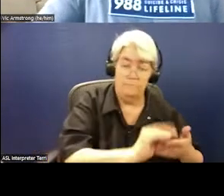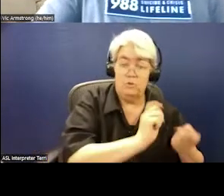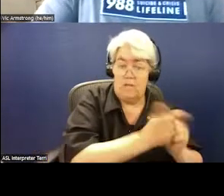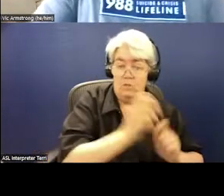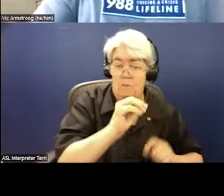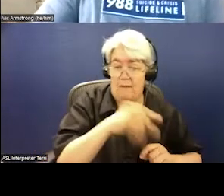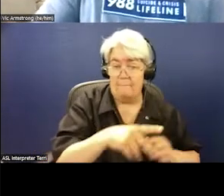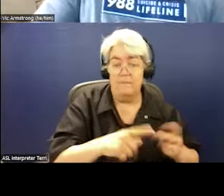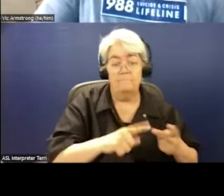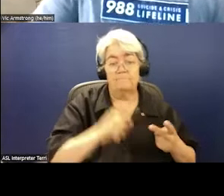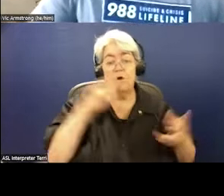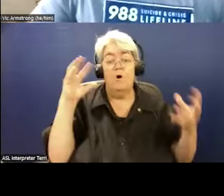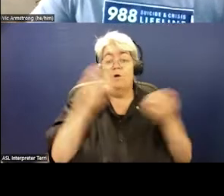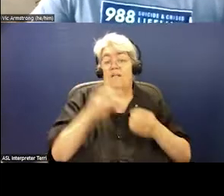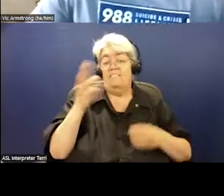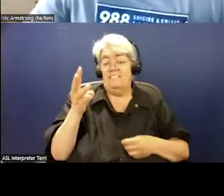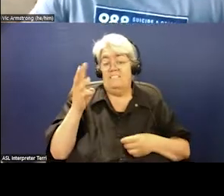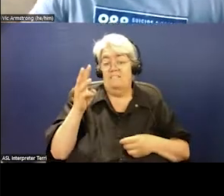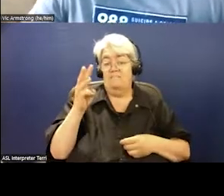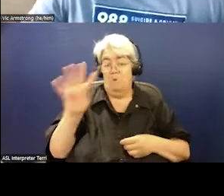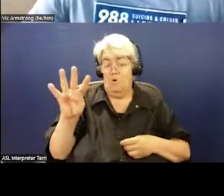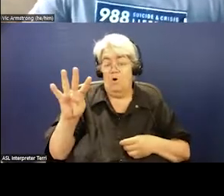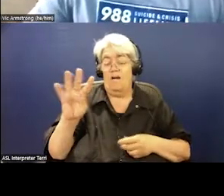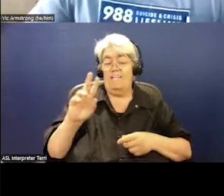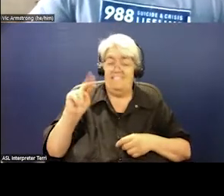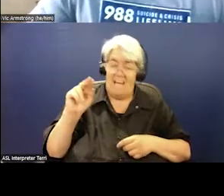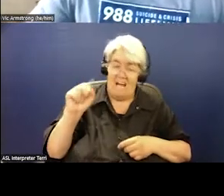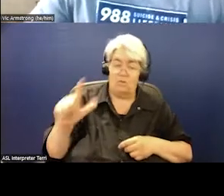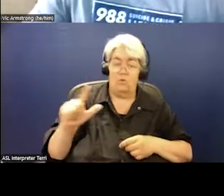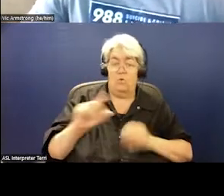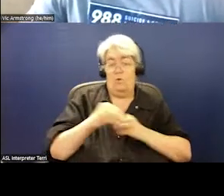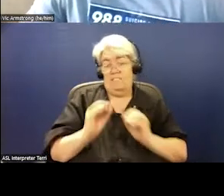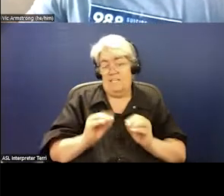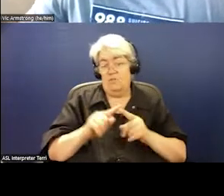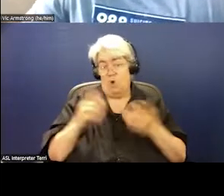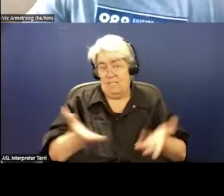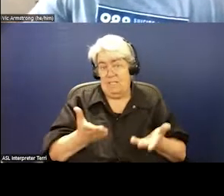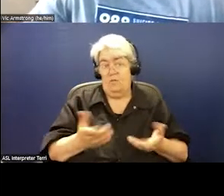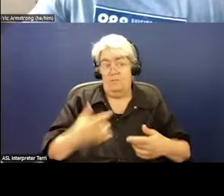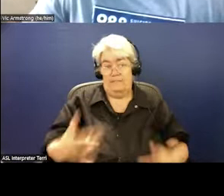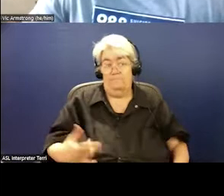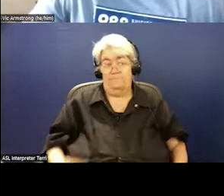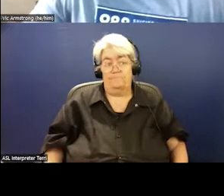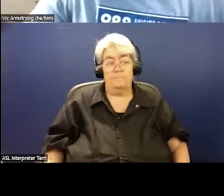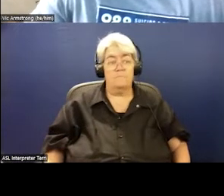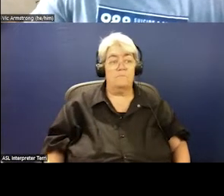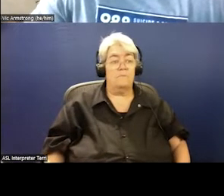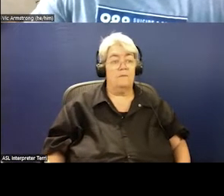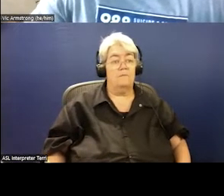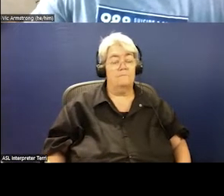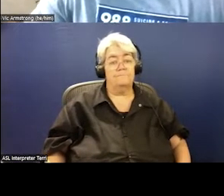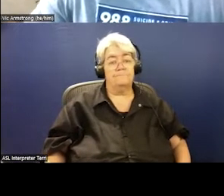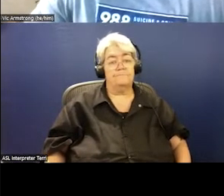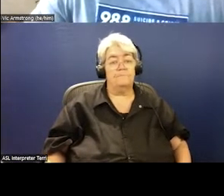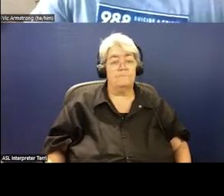have 64 national organizations that are participating in our Crisis Jam. Next slide.